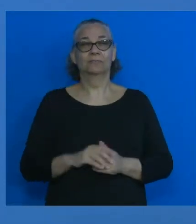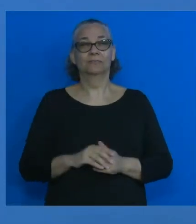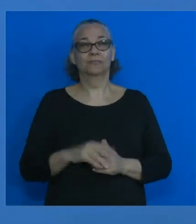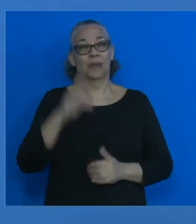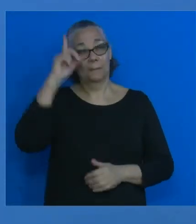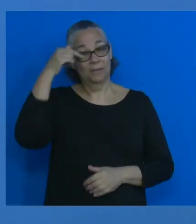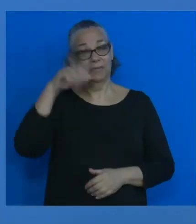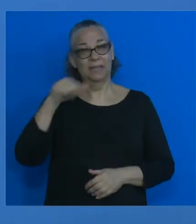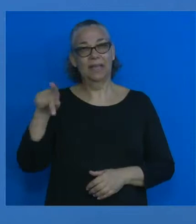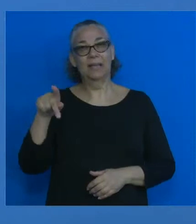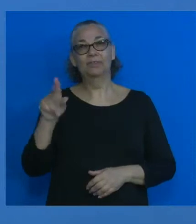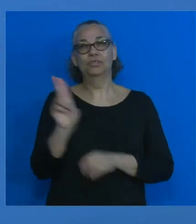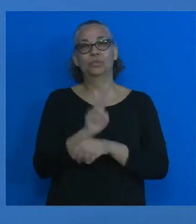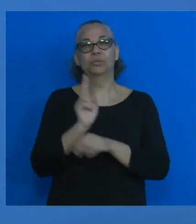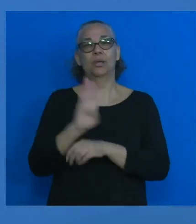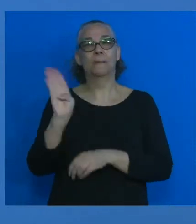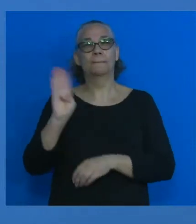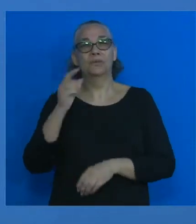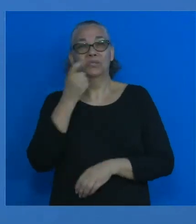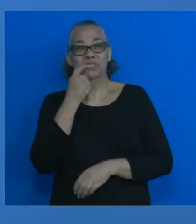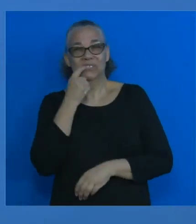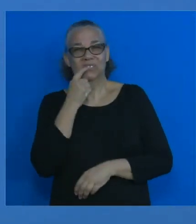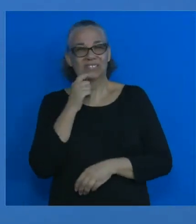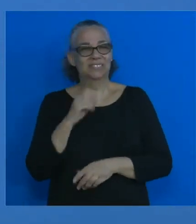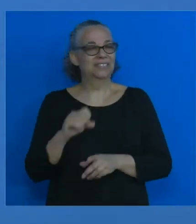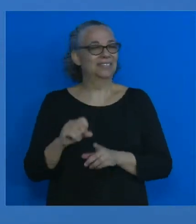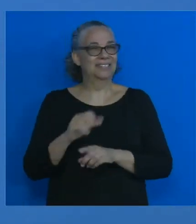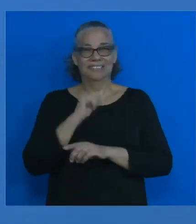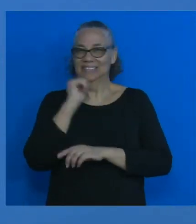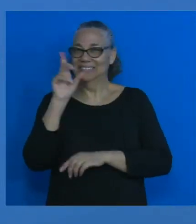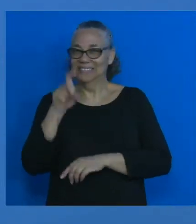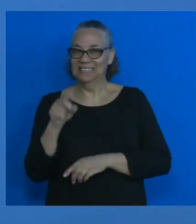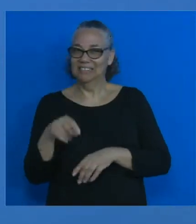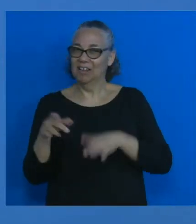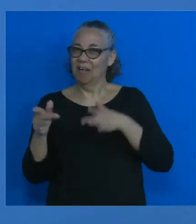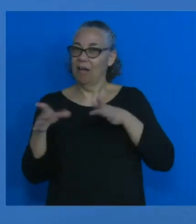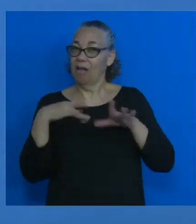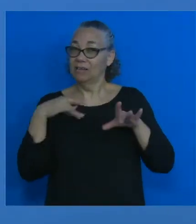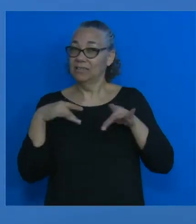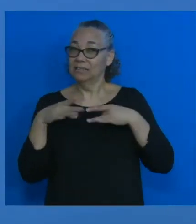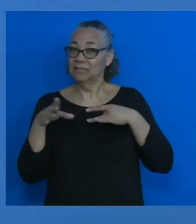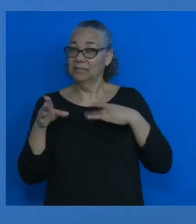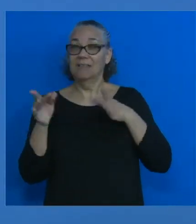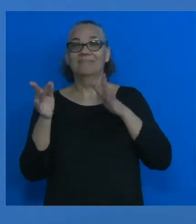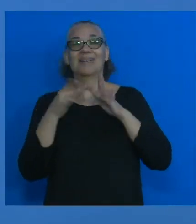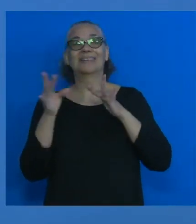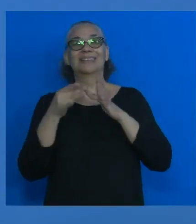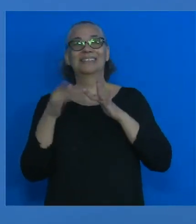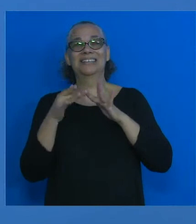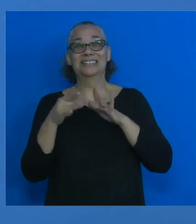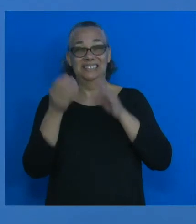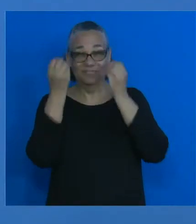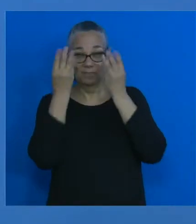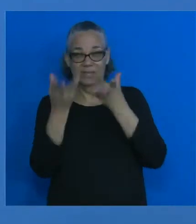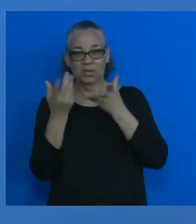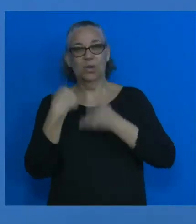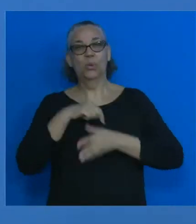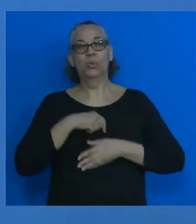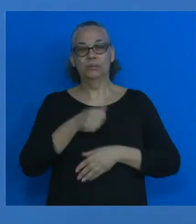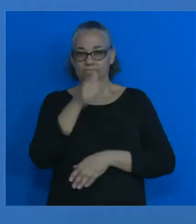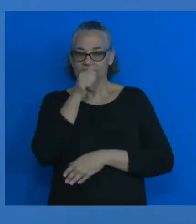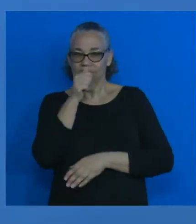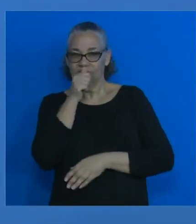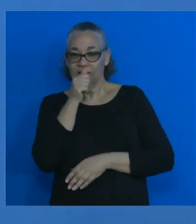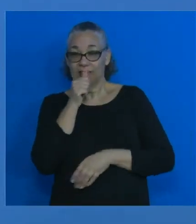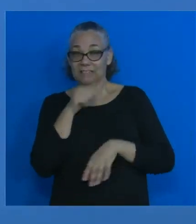Because the app logs Bluetooth signals and does not require contact information, We Health Bermuda can anonymously alert app users you do not